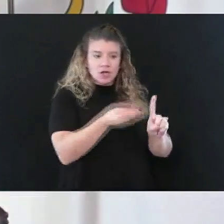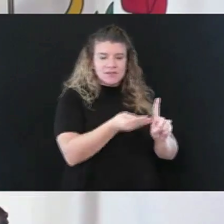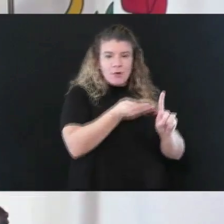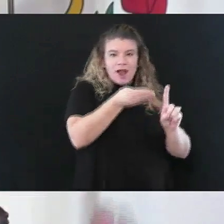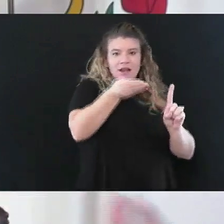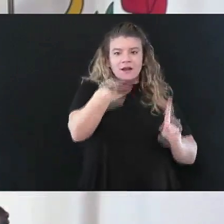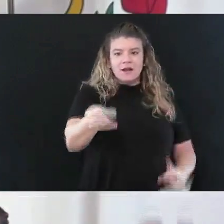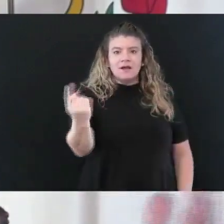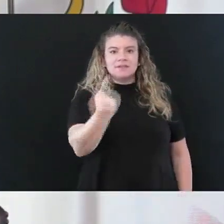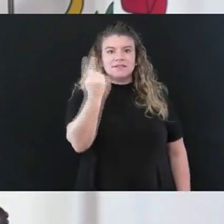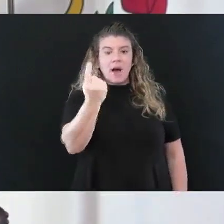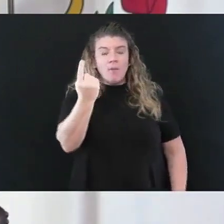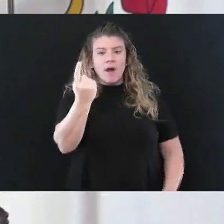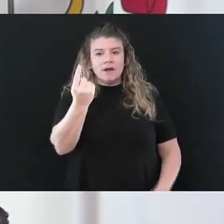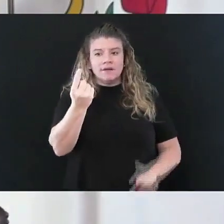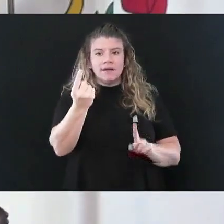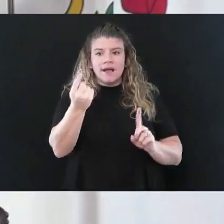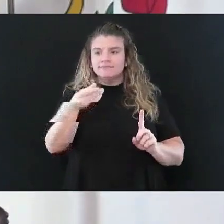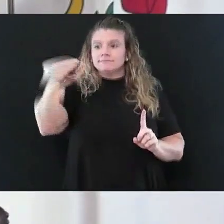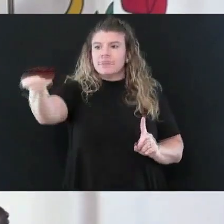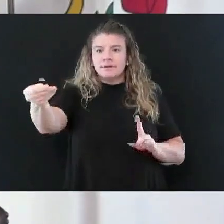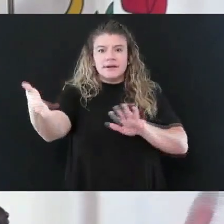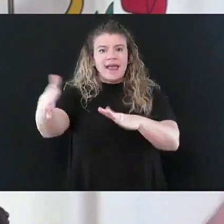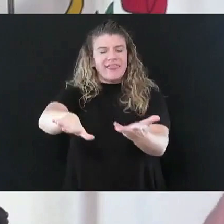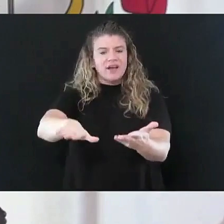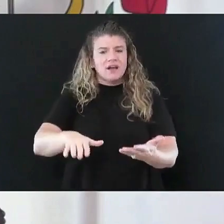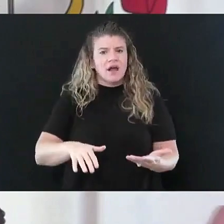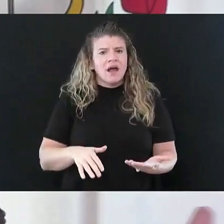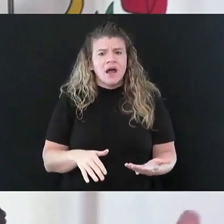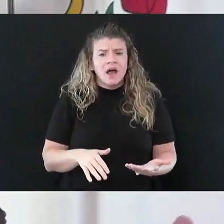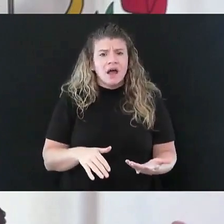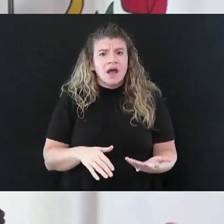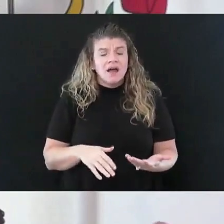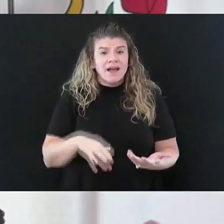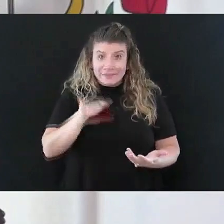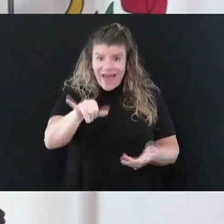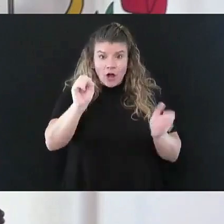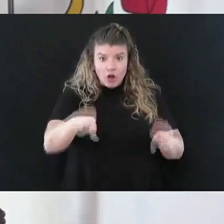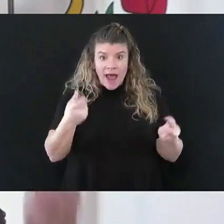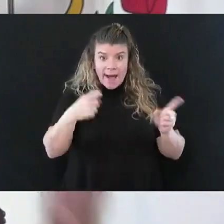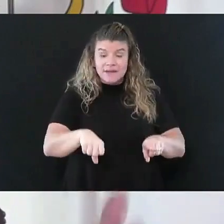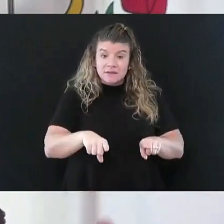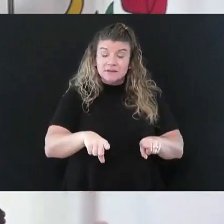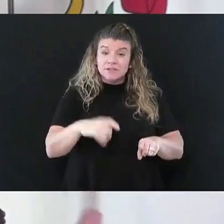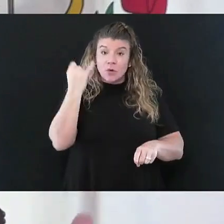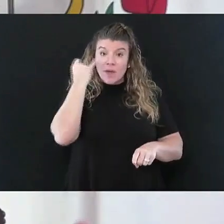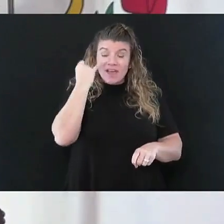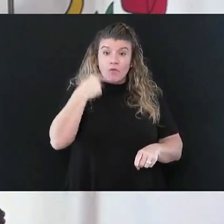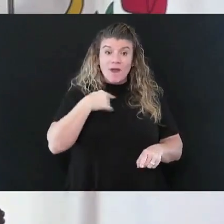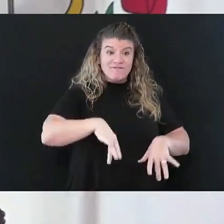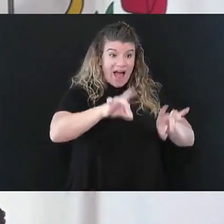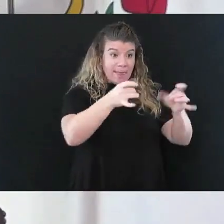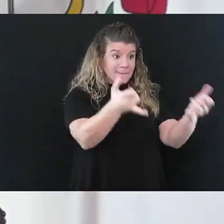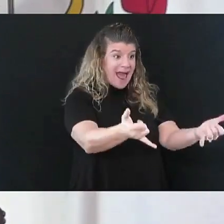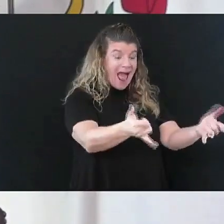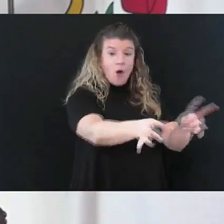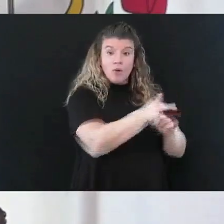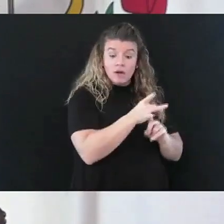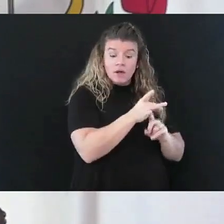to somebody that dies? Well, of course it's high. If we find 10, we